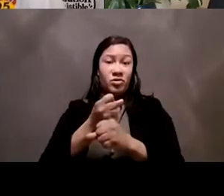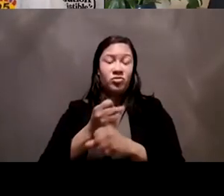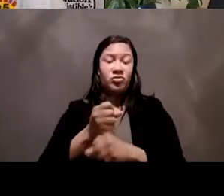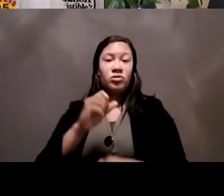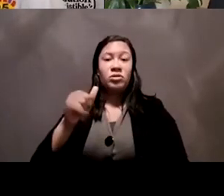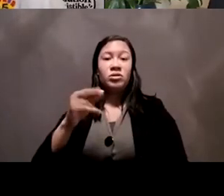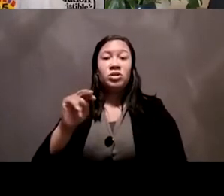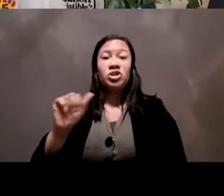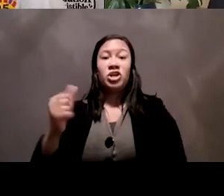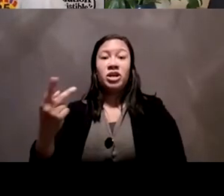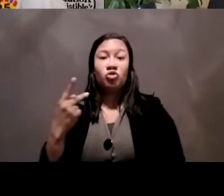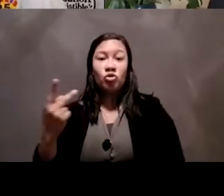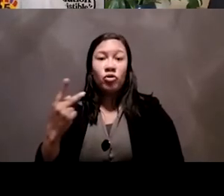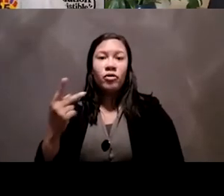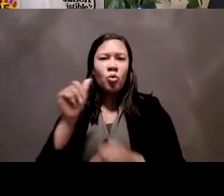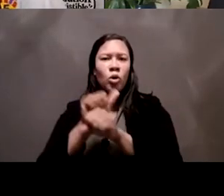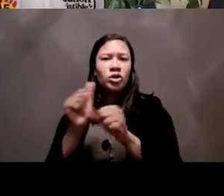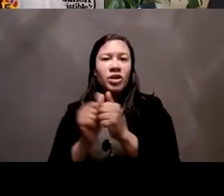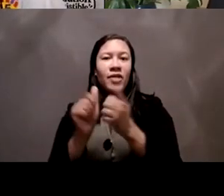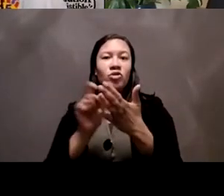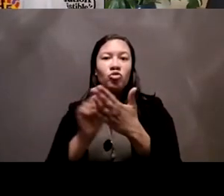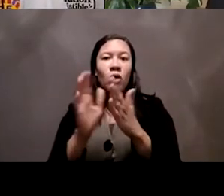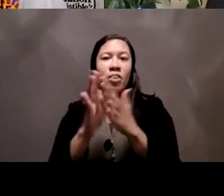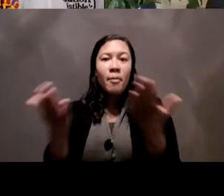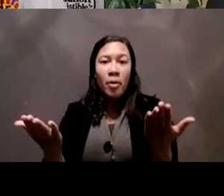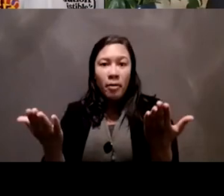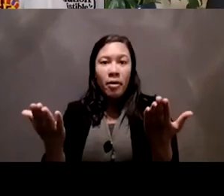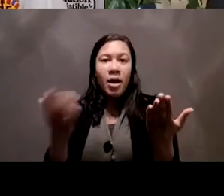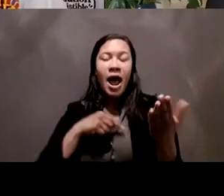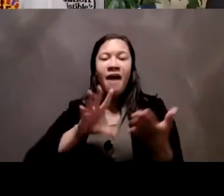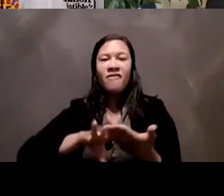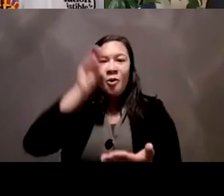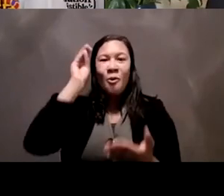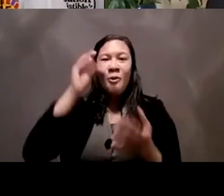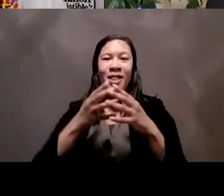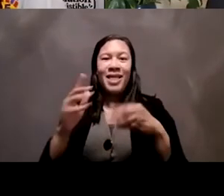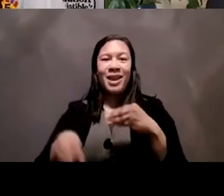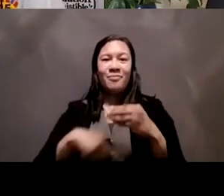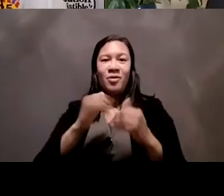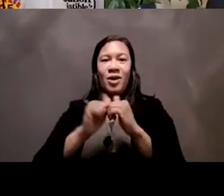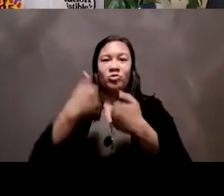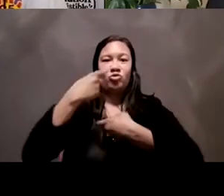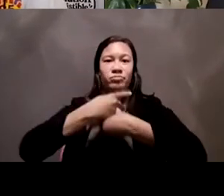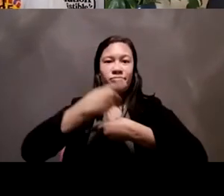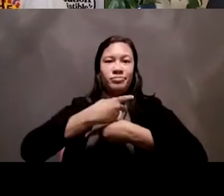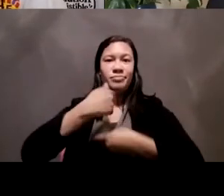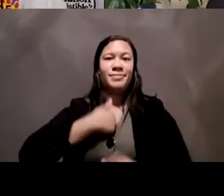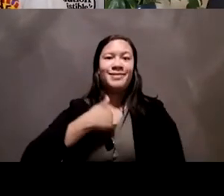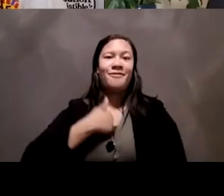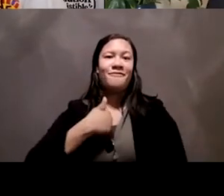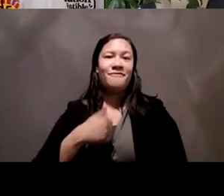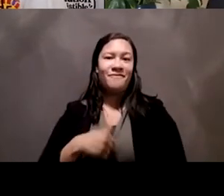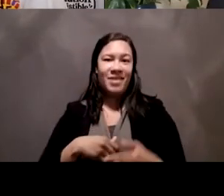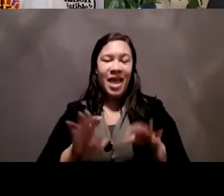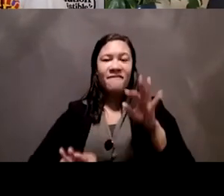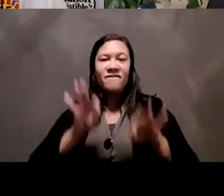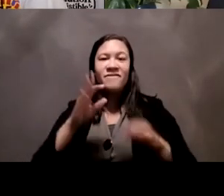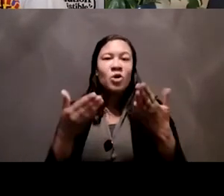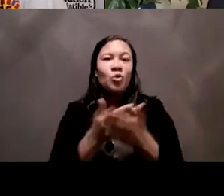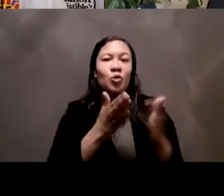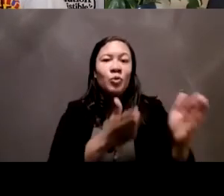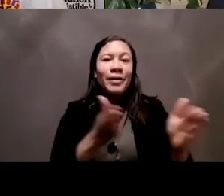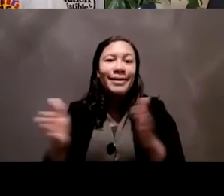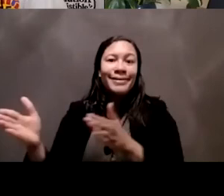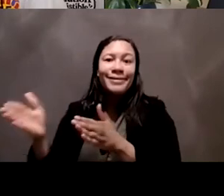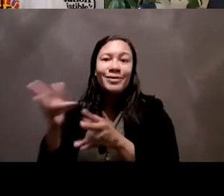book. I've learned so very much about what it means to take care of myself in new and profound ways. And I